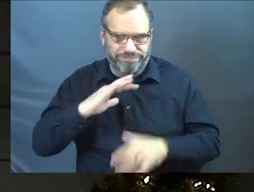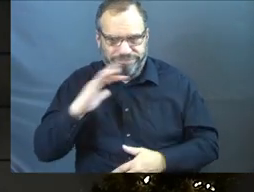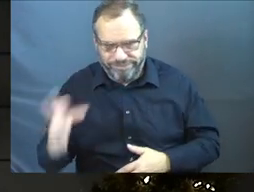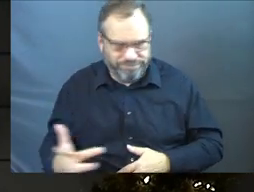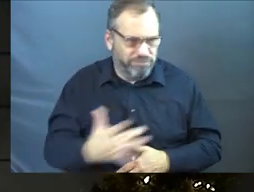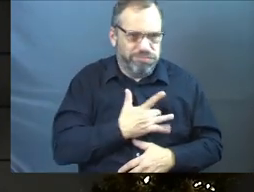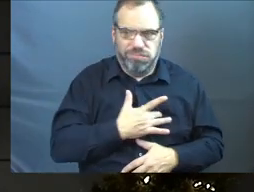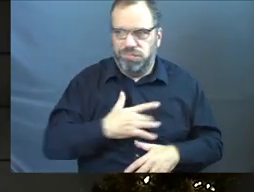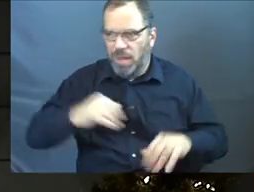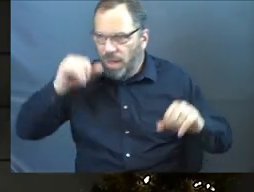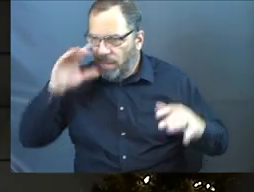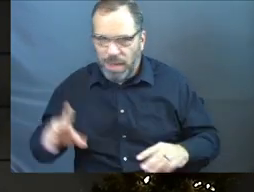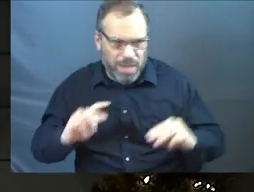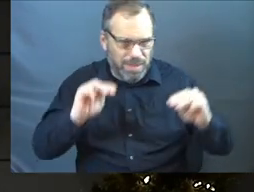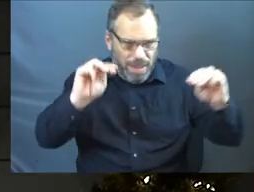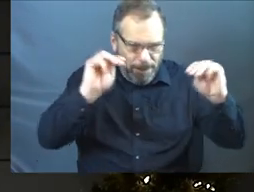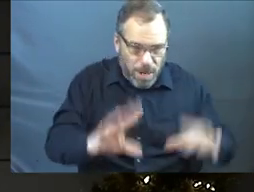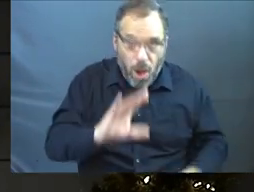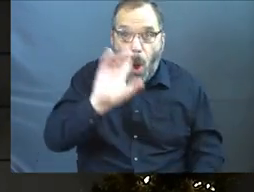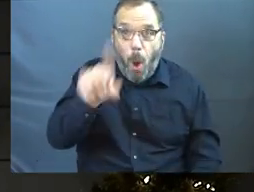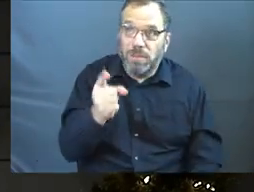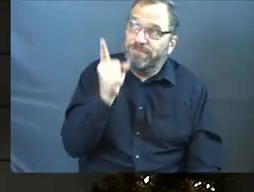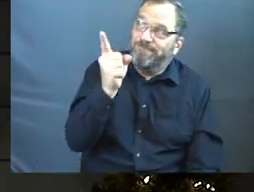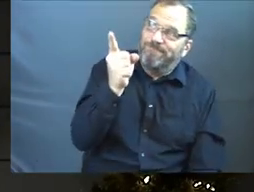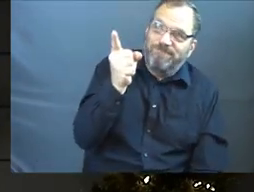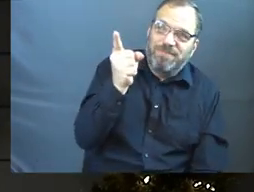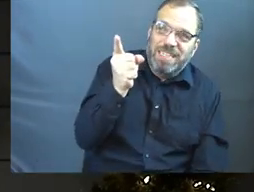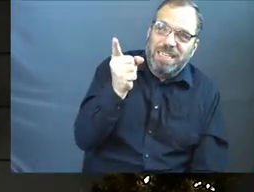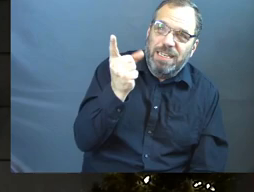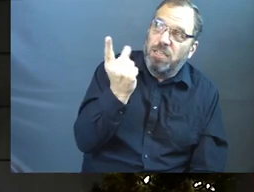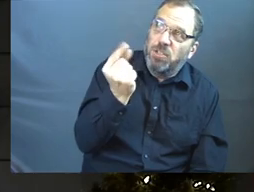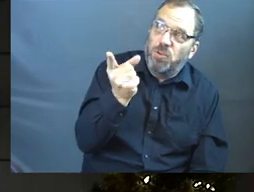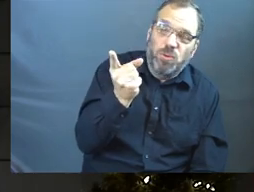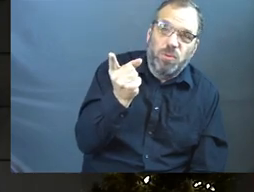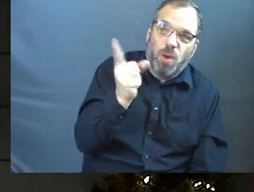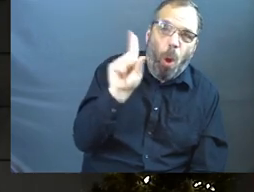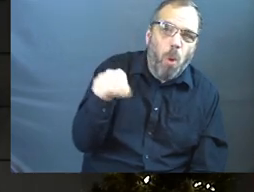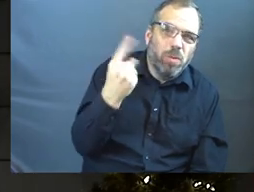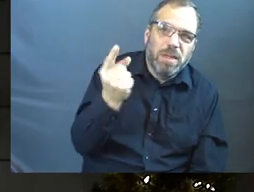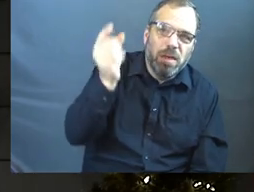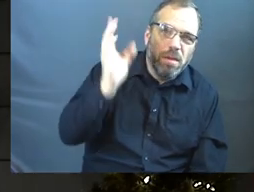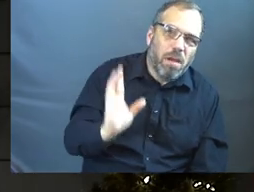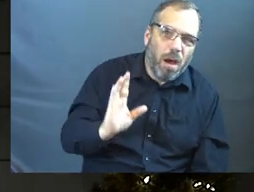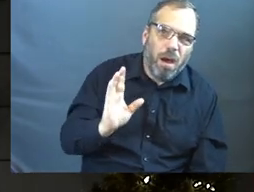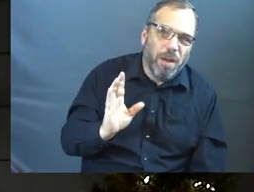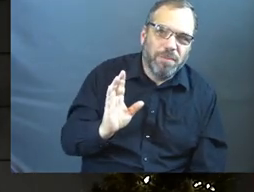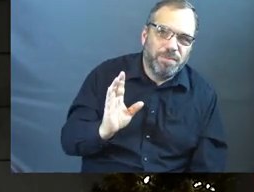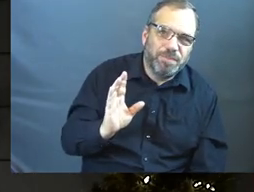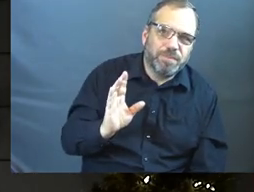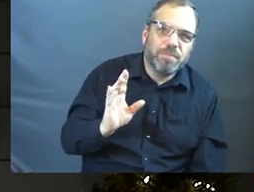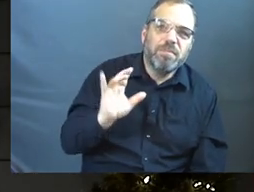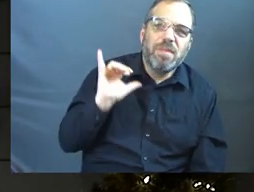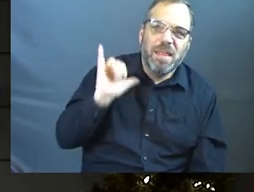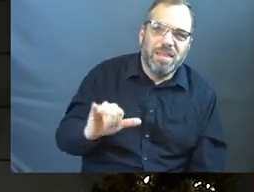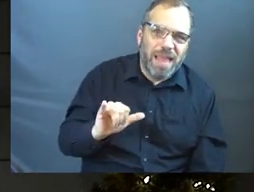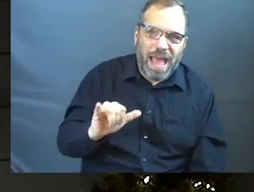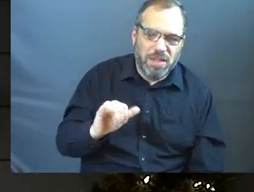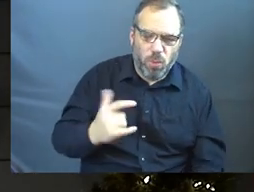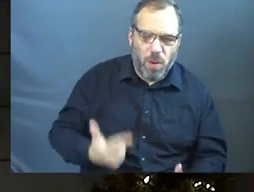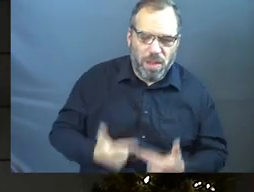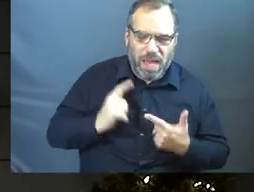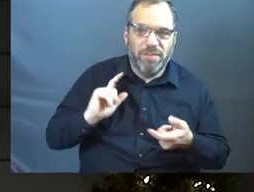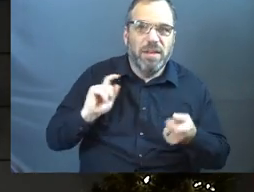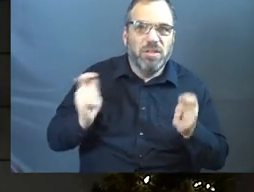God bring about miracles and things that only he can do. This is where the life